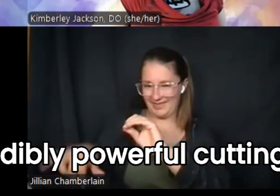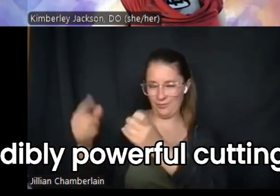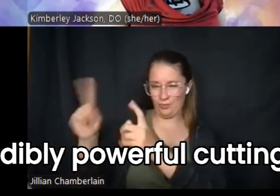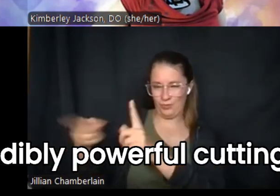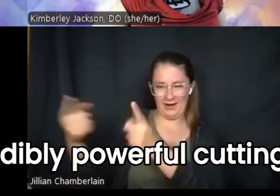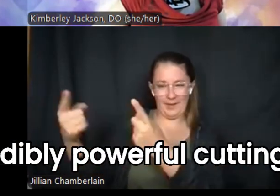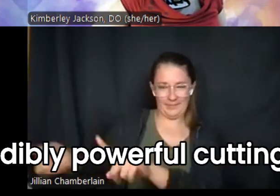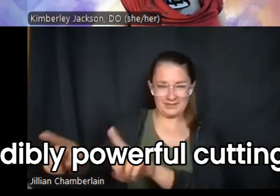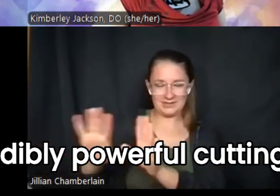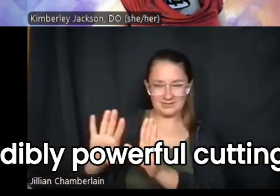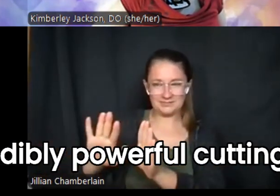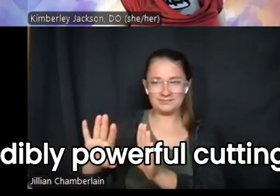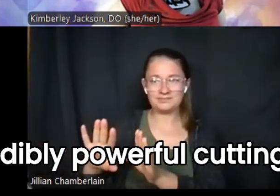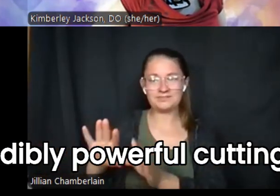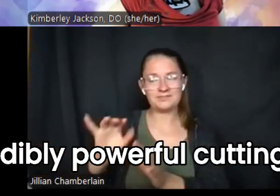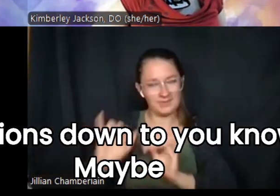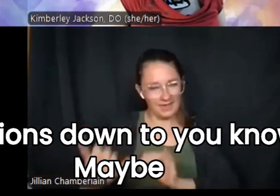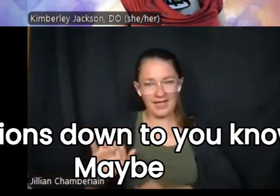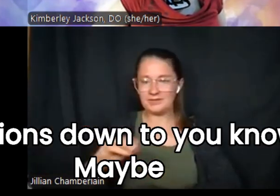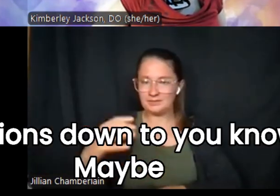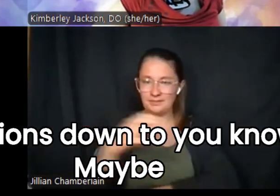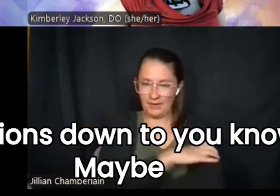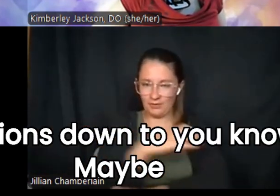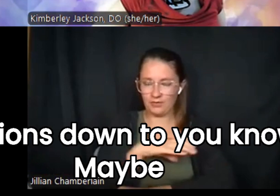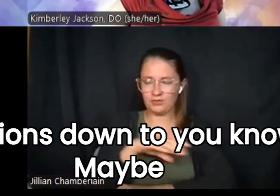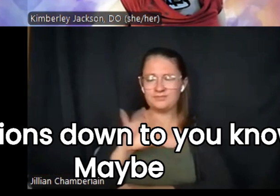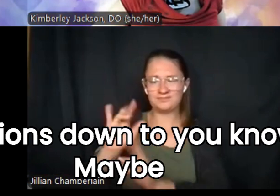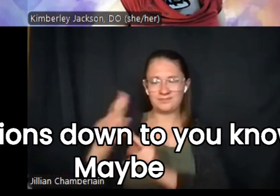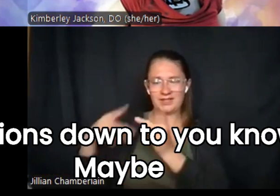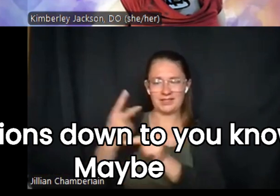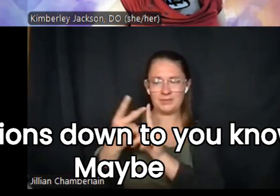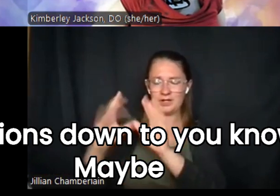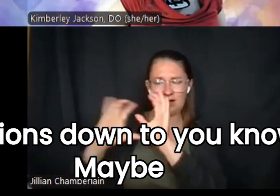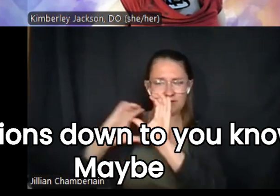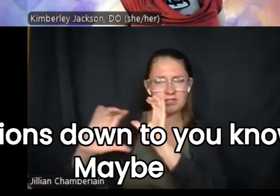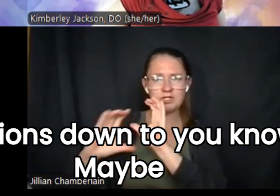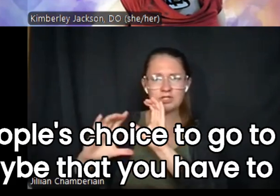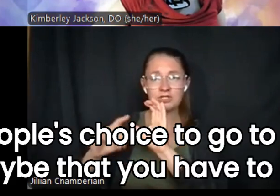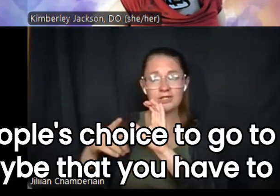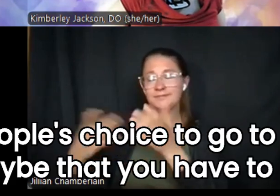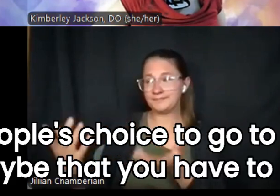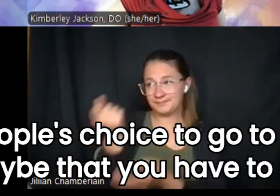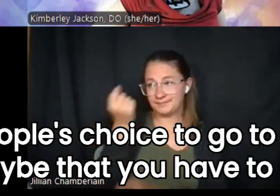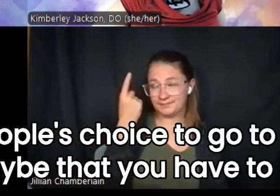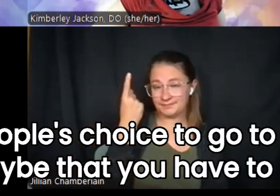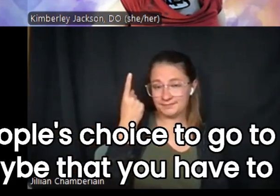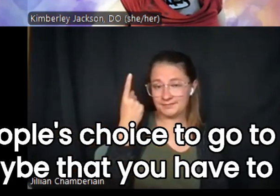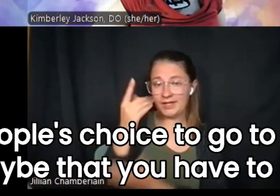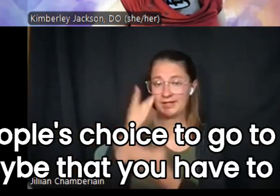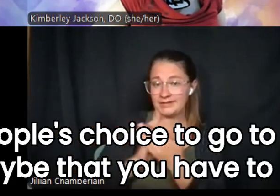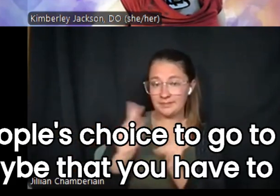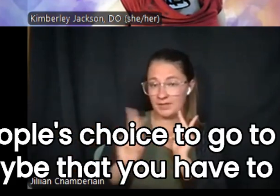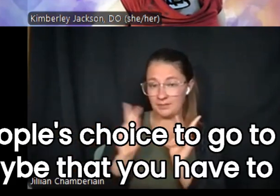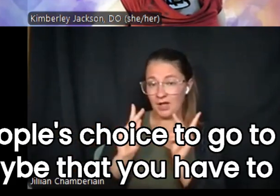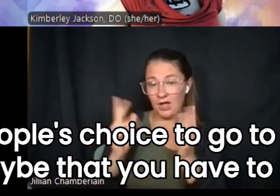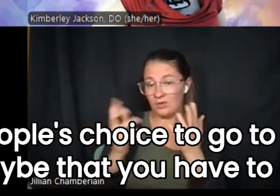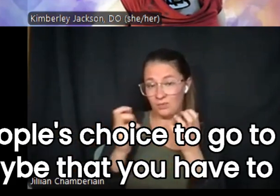That's also incredibly powerful. Cutting those conversations down to, you know what? Maybe it's some people's choice to go to